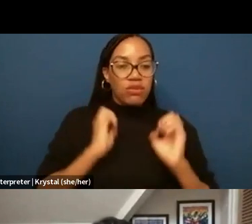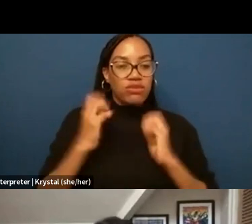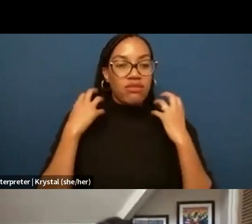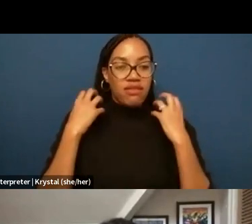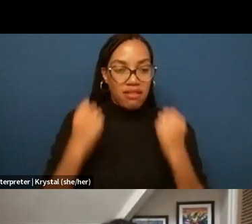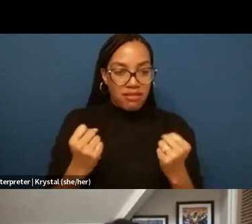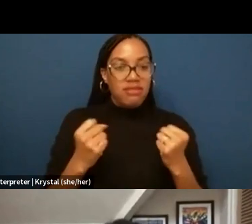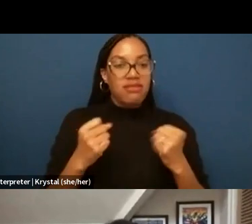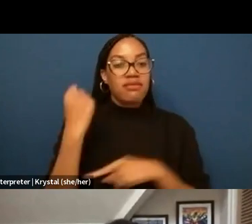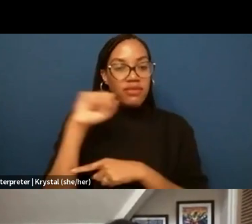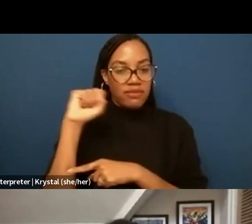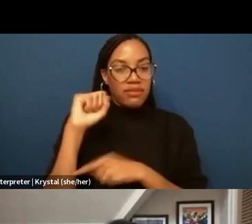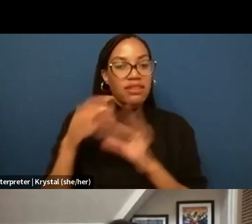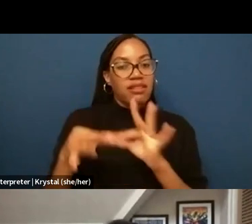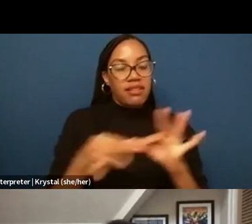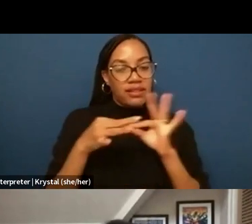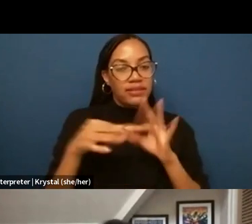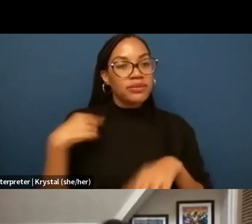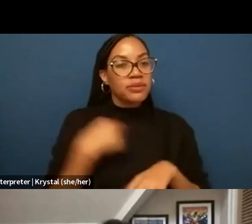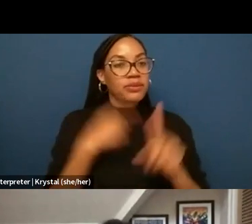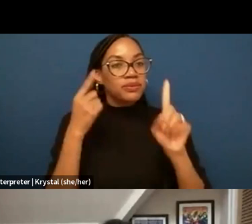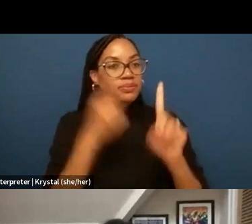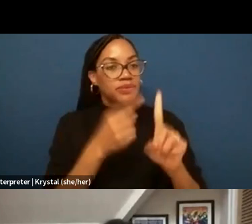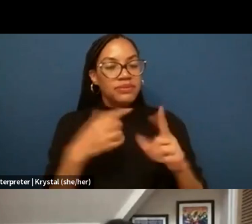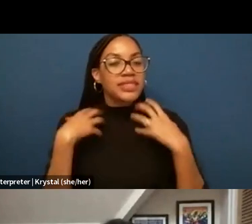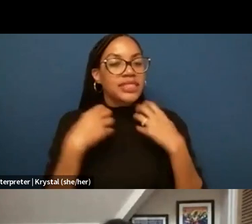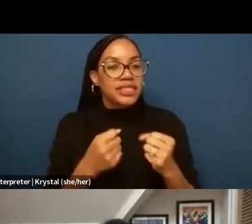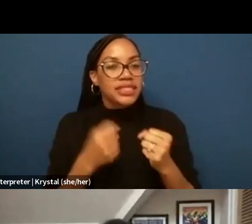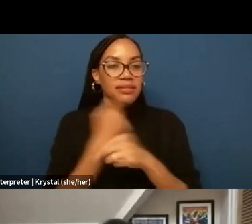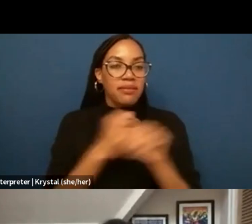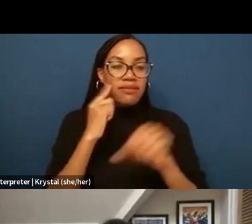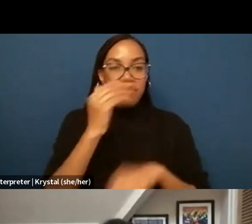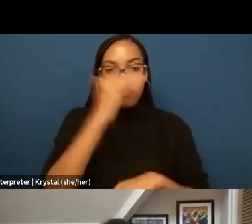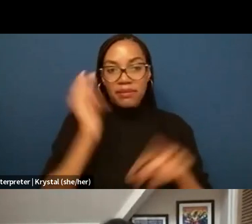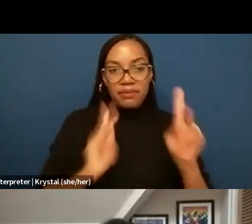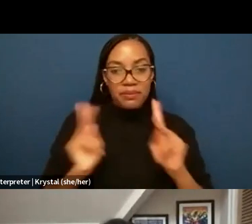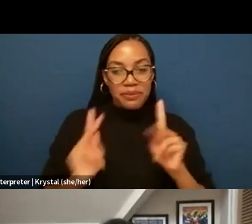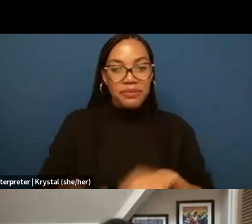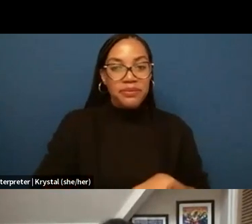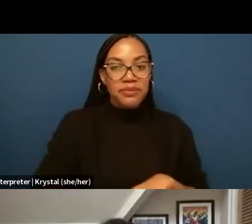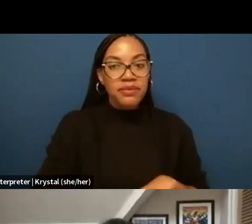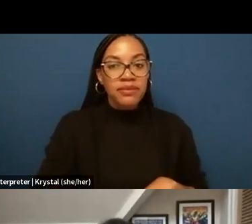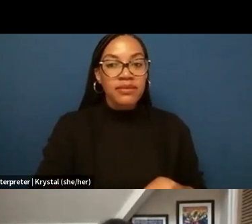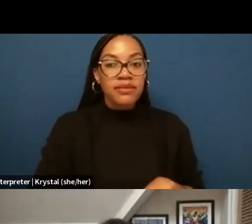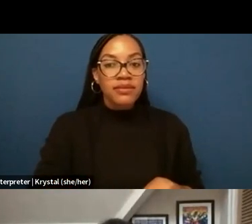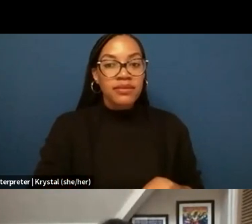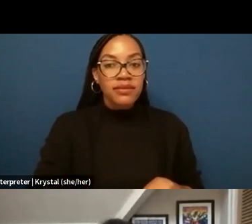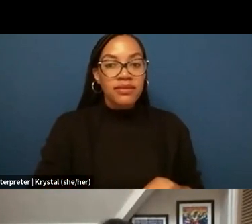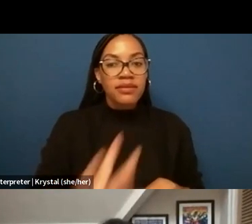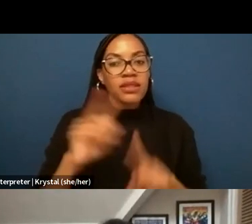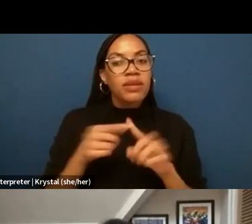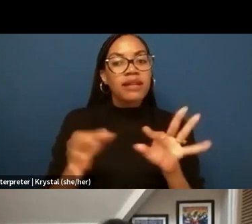institution dedicated to the healing, wellness, and liberation of Black folks. When I name my lineage that I come